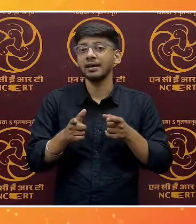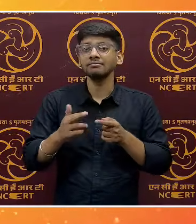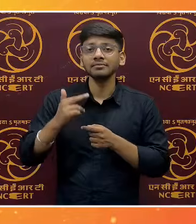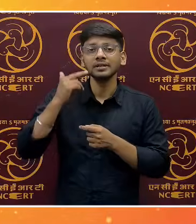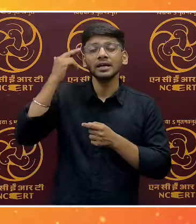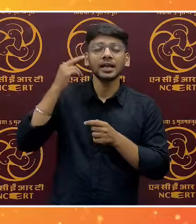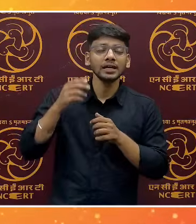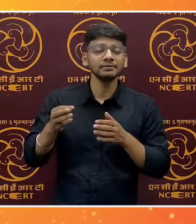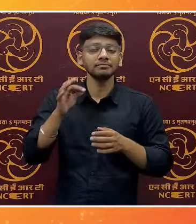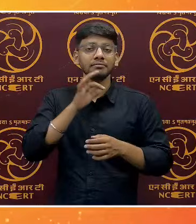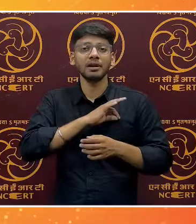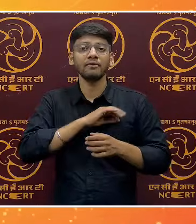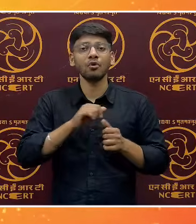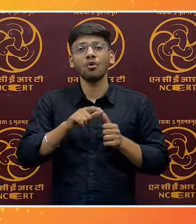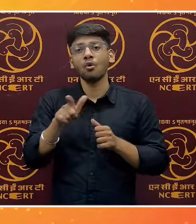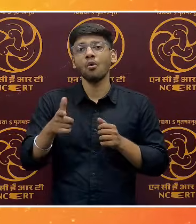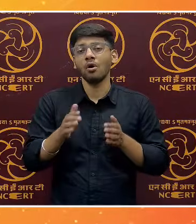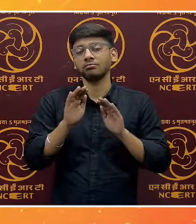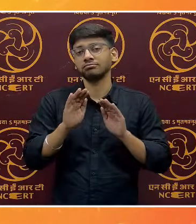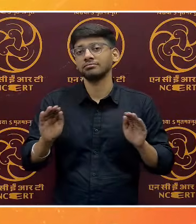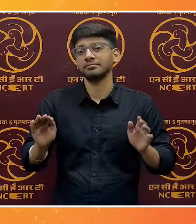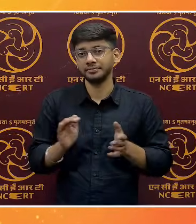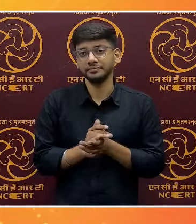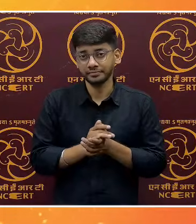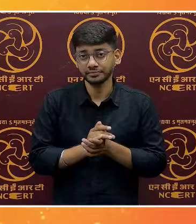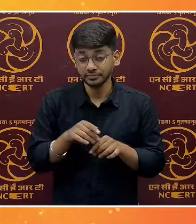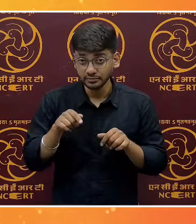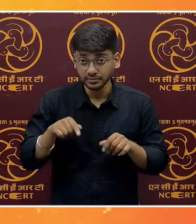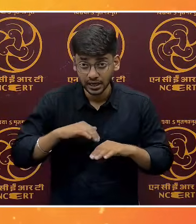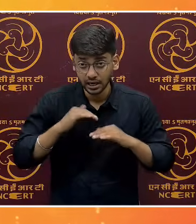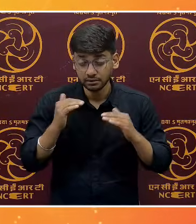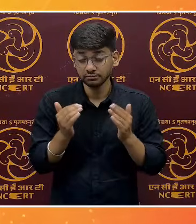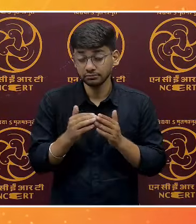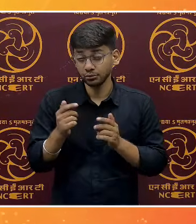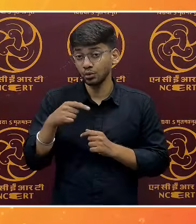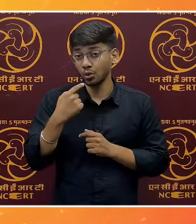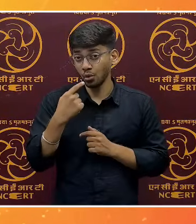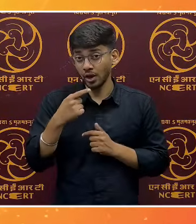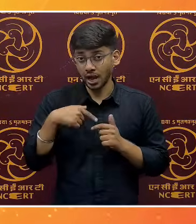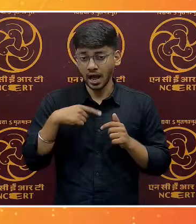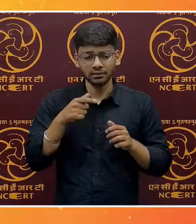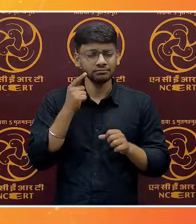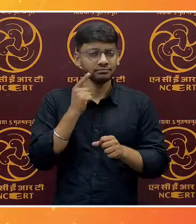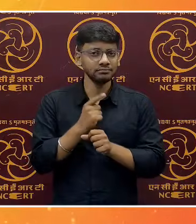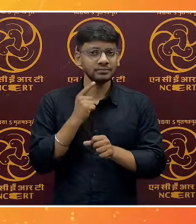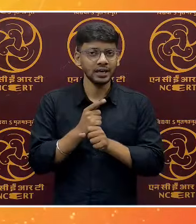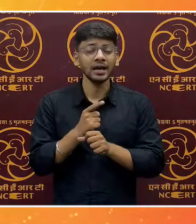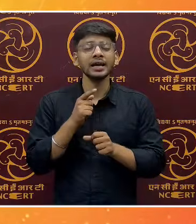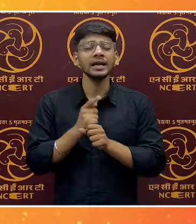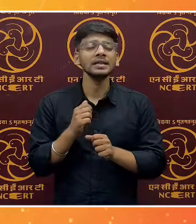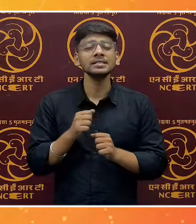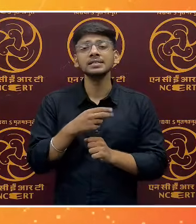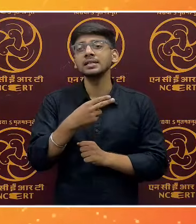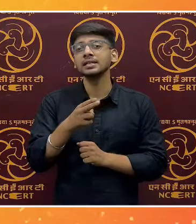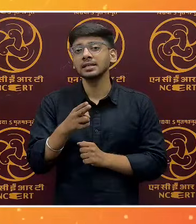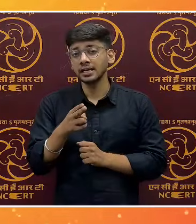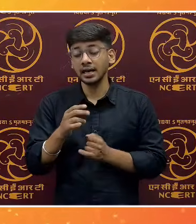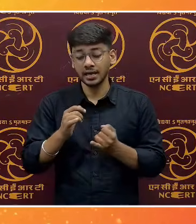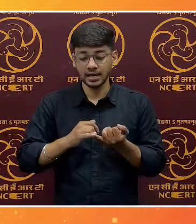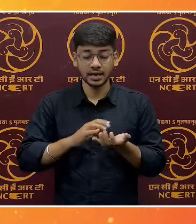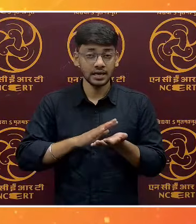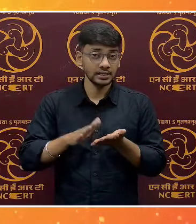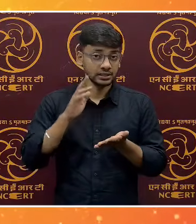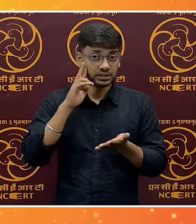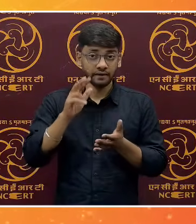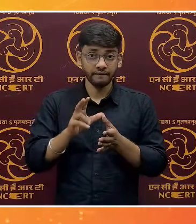going to be beneficial for all of you. Now, let me please introduce you to our guest for today. We have with us Miss Shivani